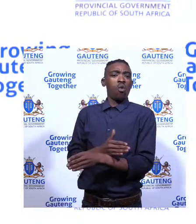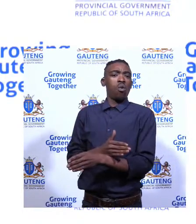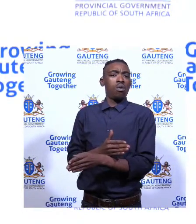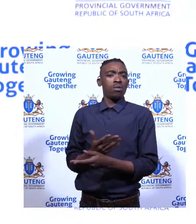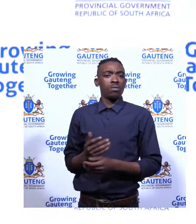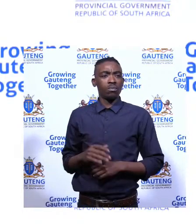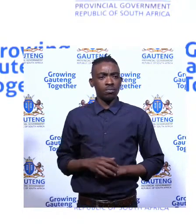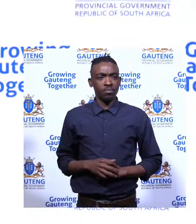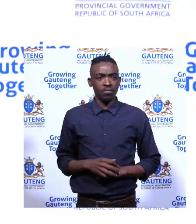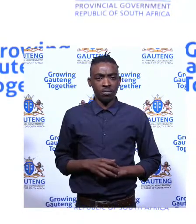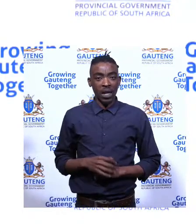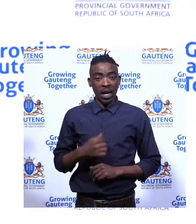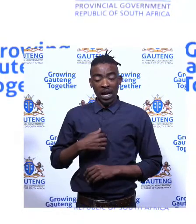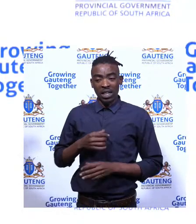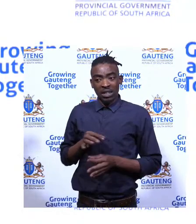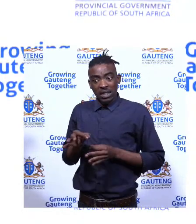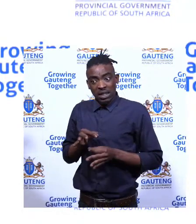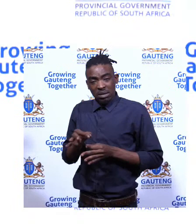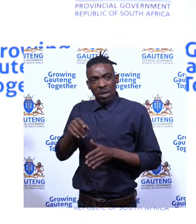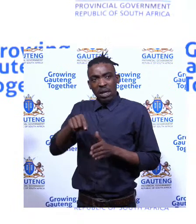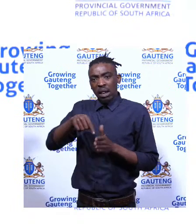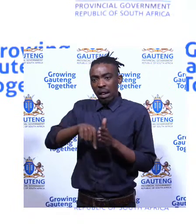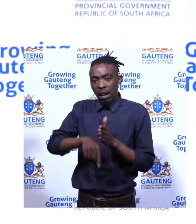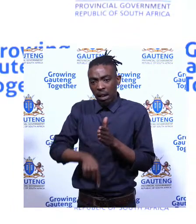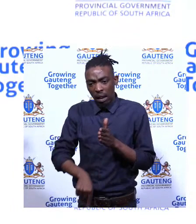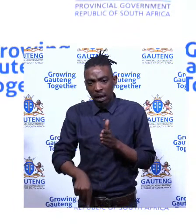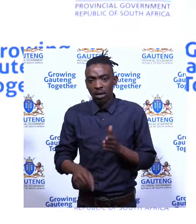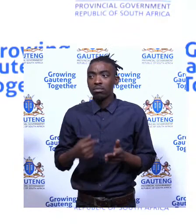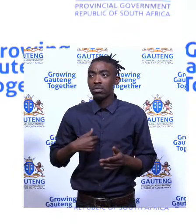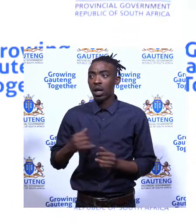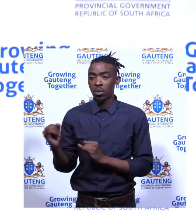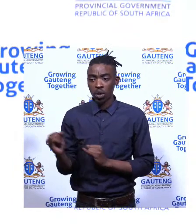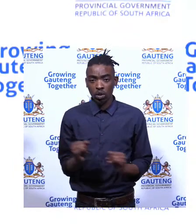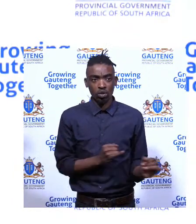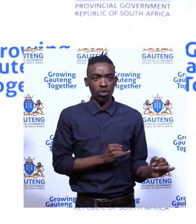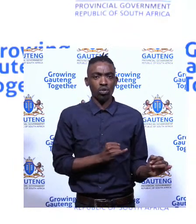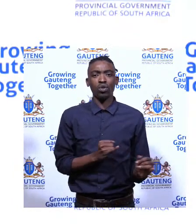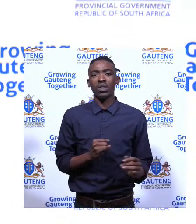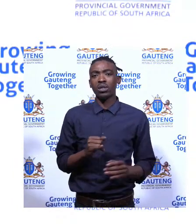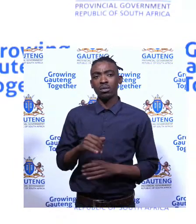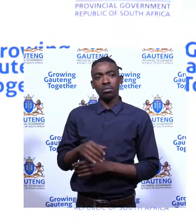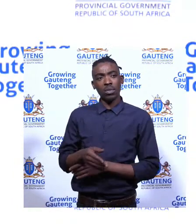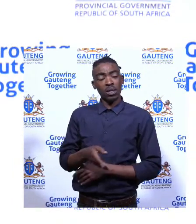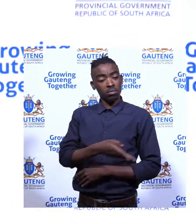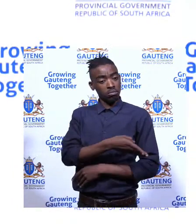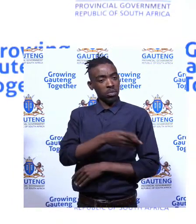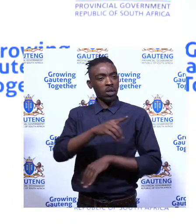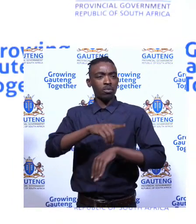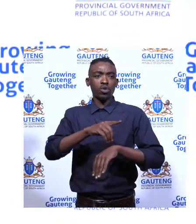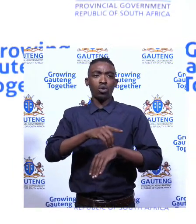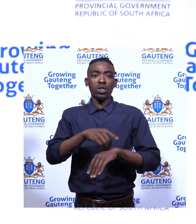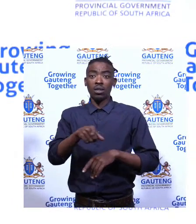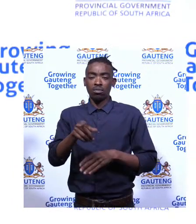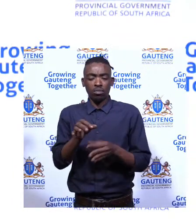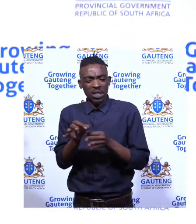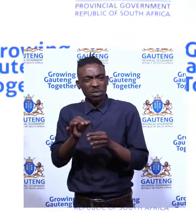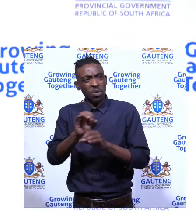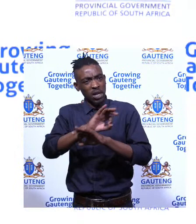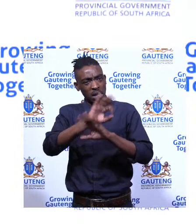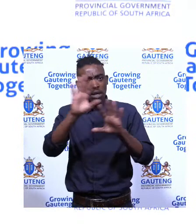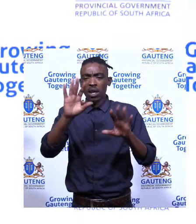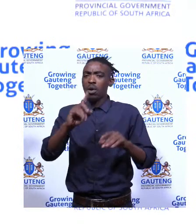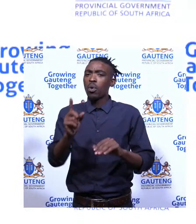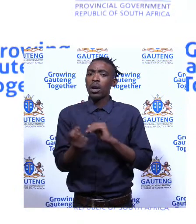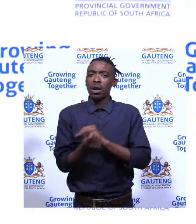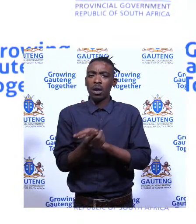without going too much into detail, I would like to invite Prof. Bruce Malado to give the first presentation, which is really talking about the predictions in terms